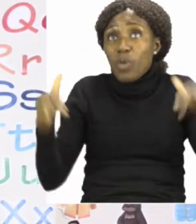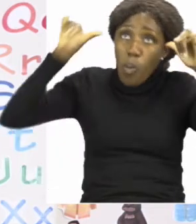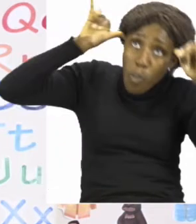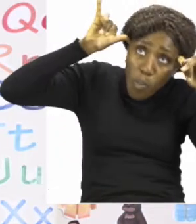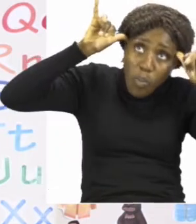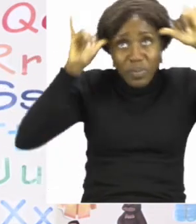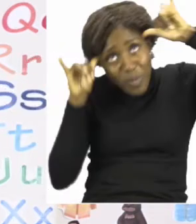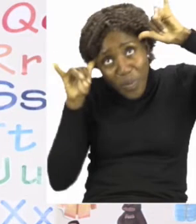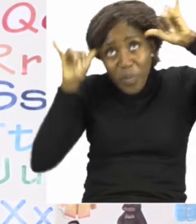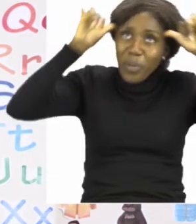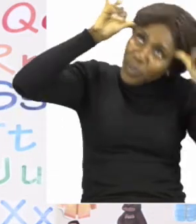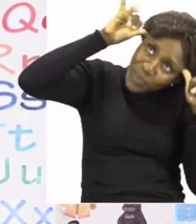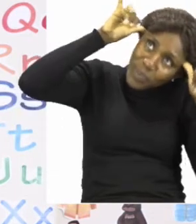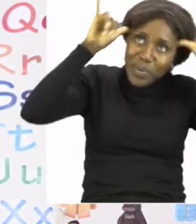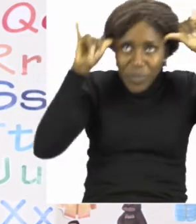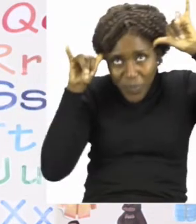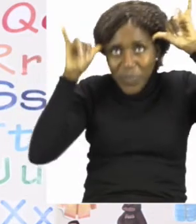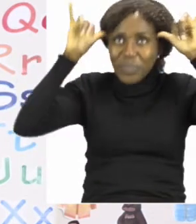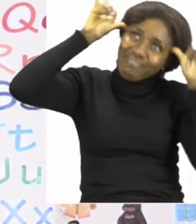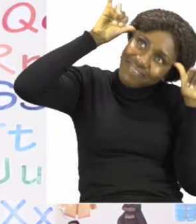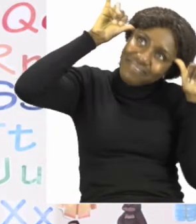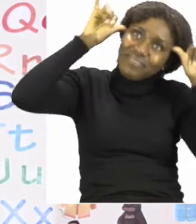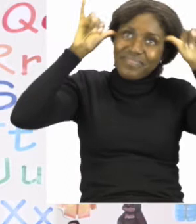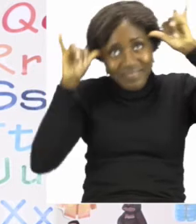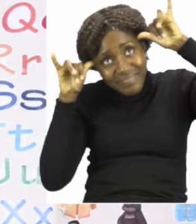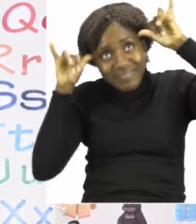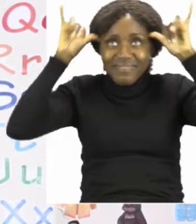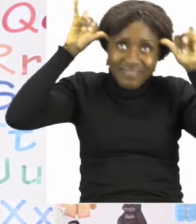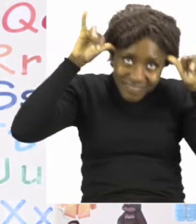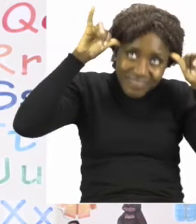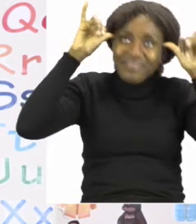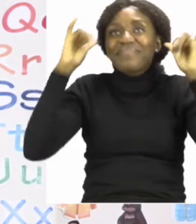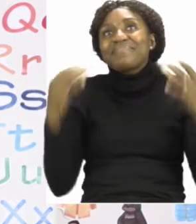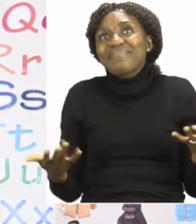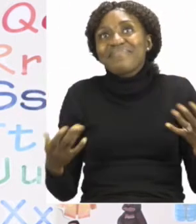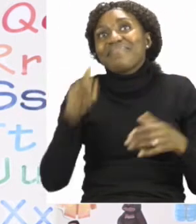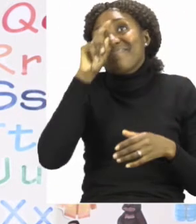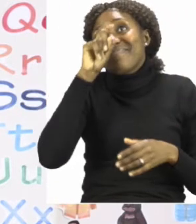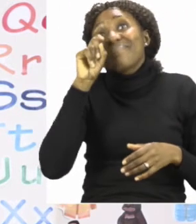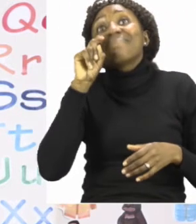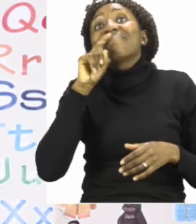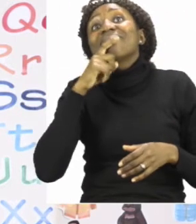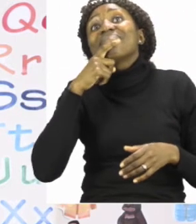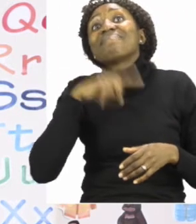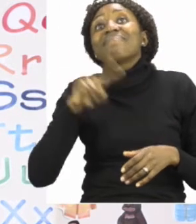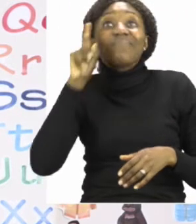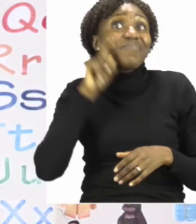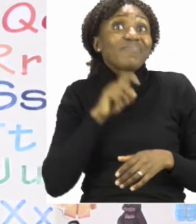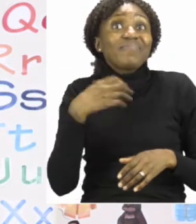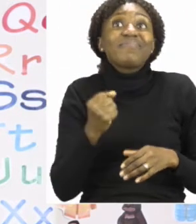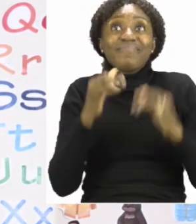moo here and a moo moo there, here moo, there moo, everywhere moo moo. Old MacDonald had a